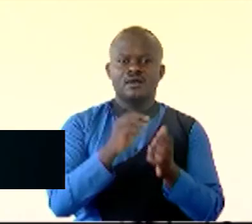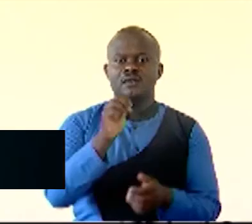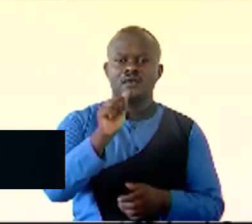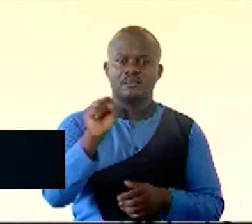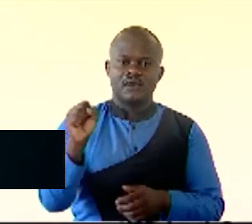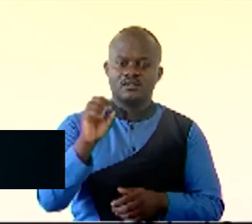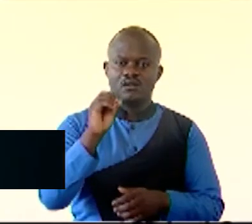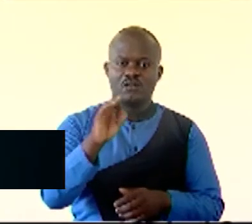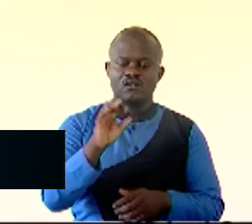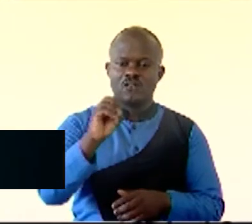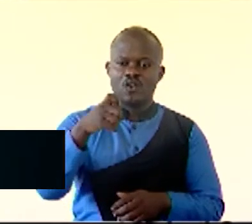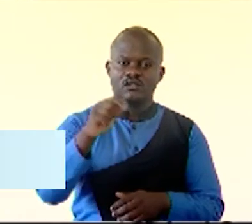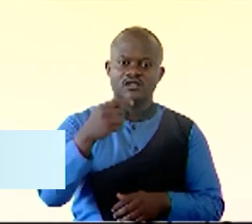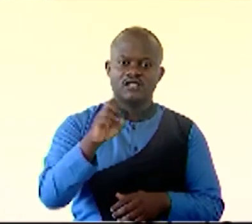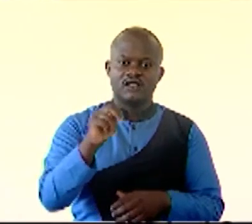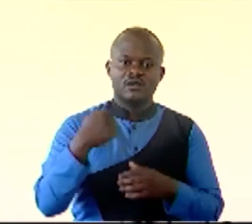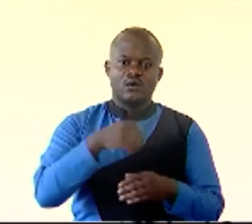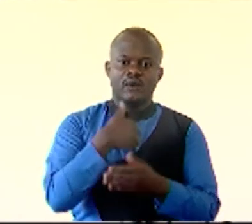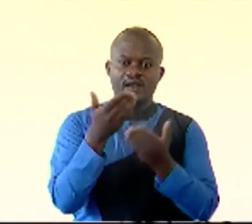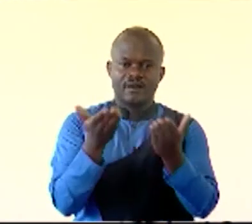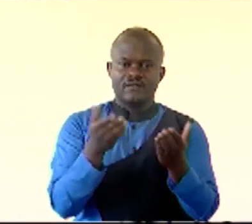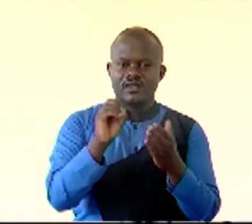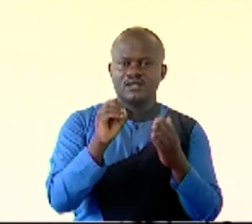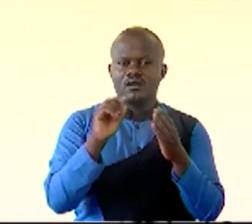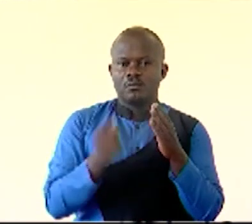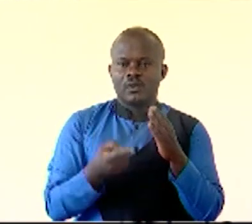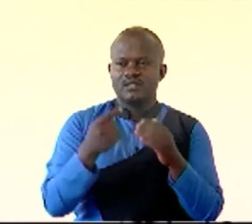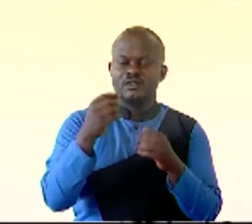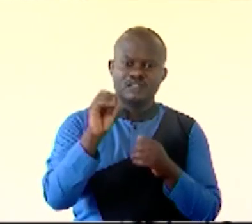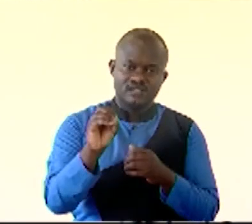of oxygen, we have